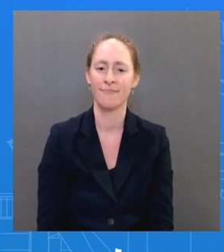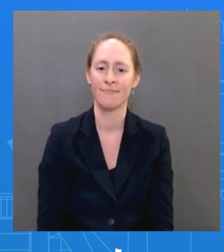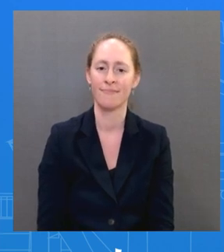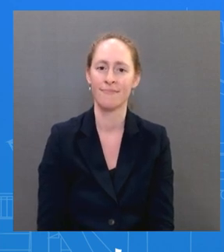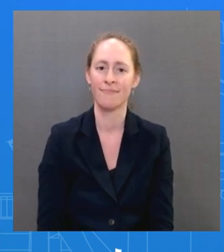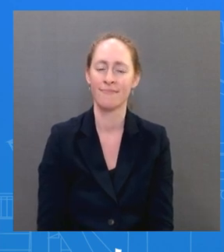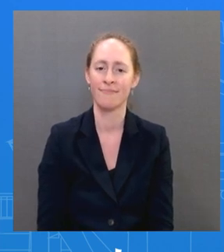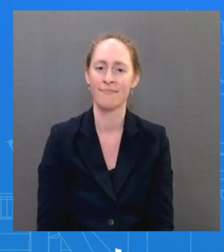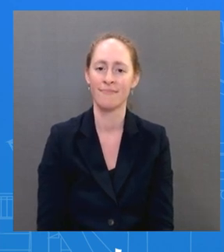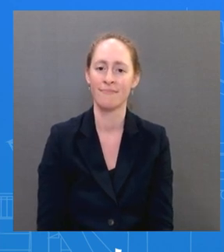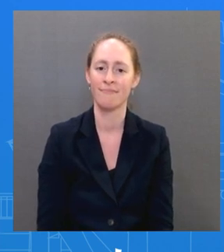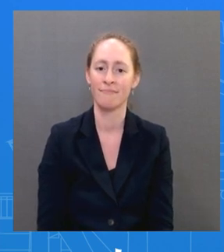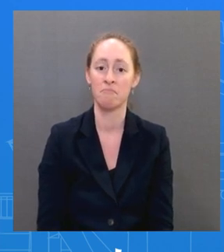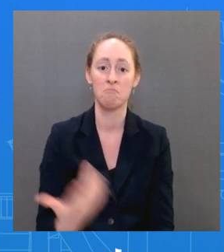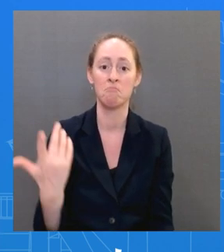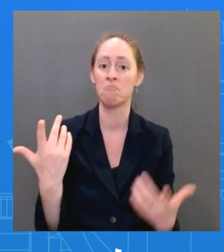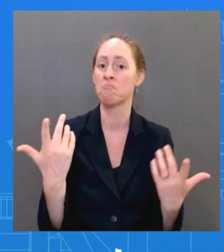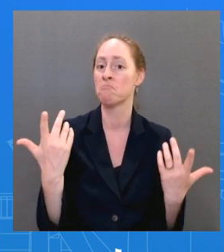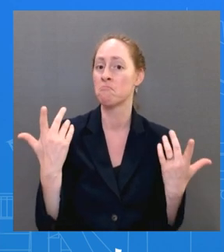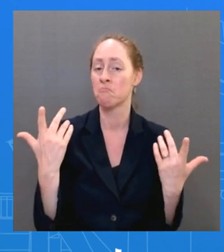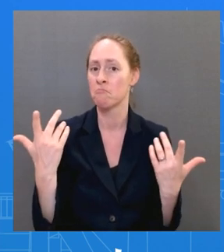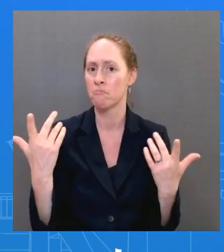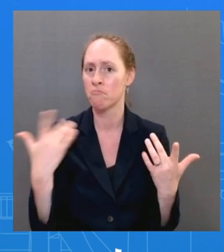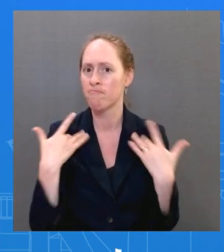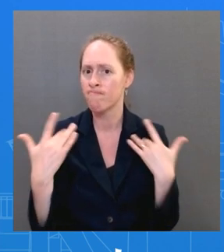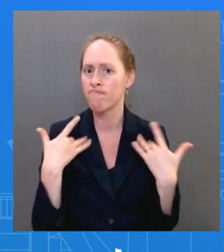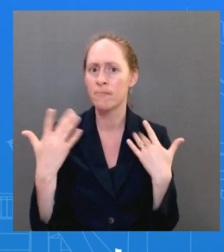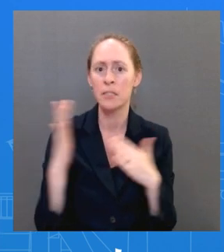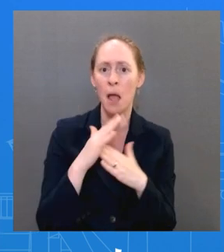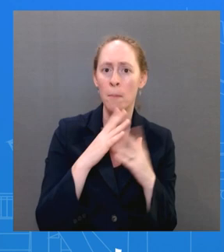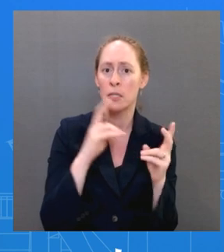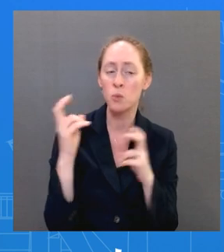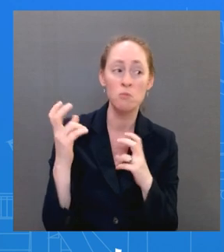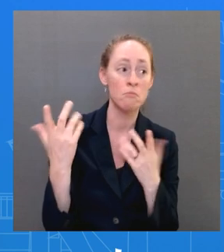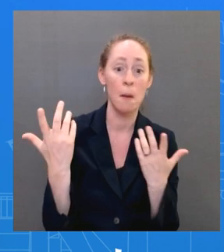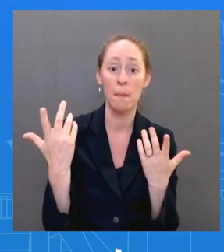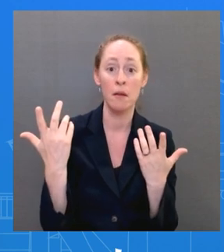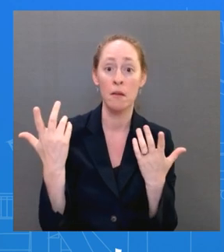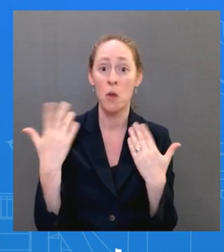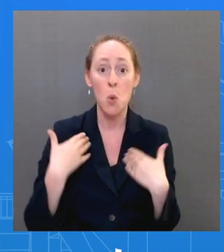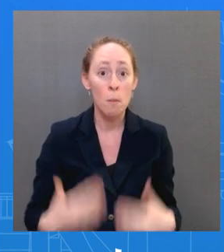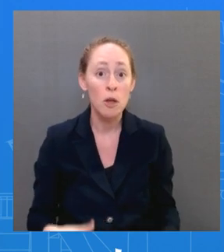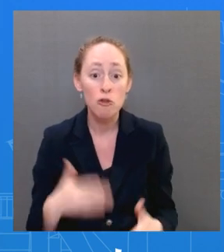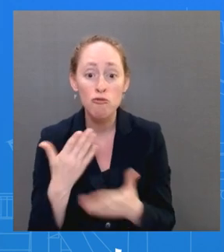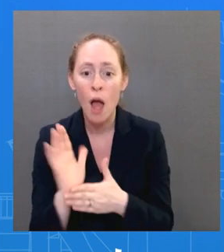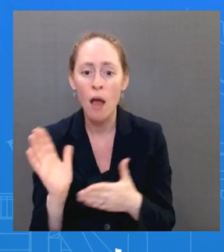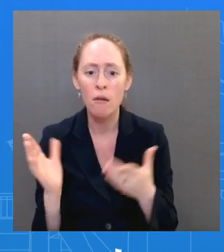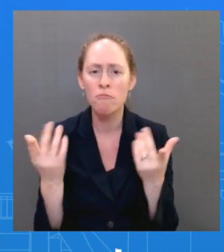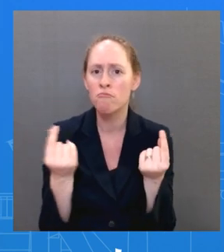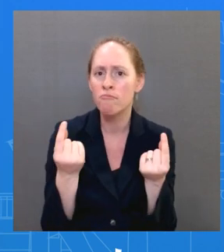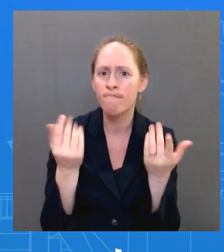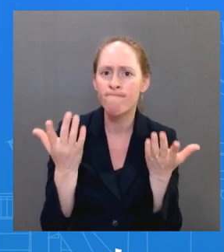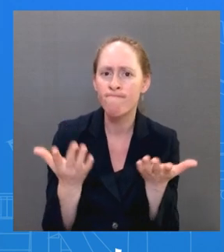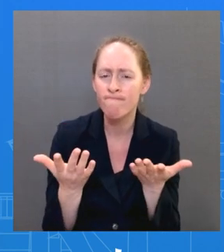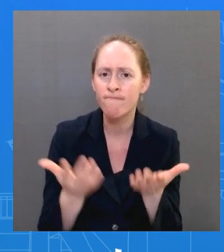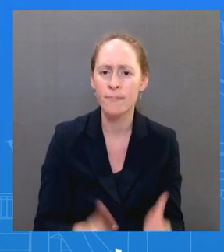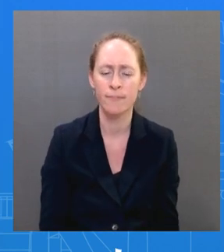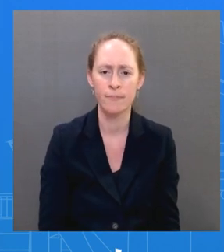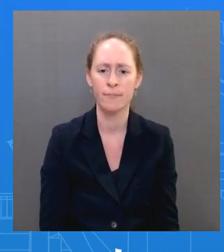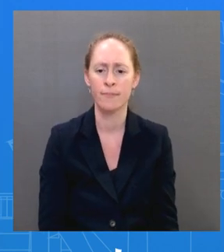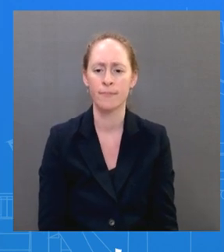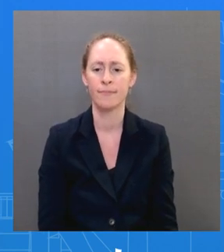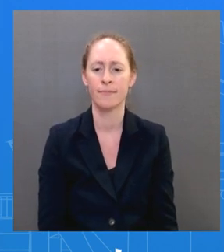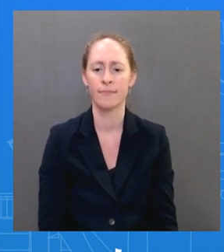if yes, you know, how do you contrast that to the president's trip to Saudi Arabia? So I'll say this, the president is very much looking